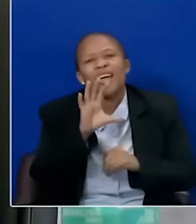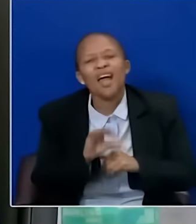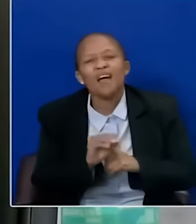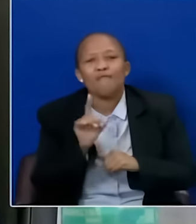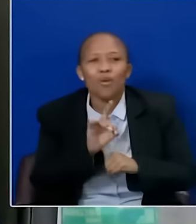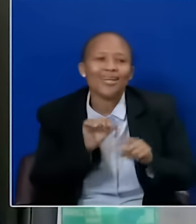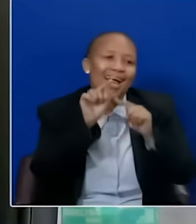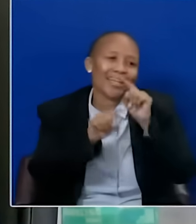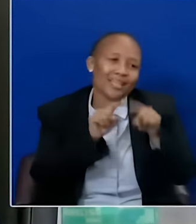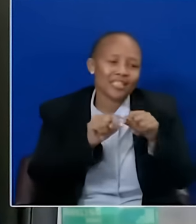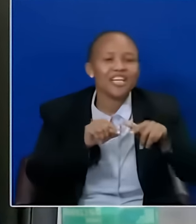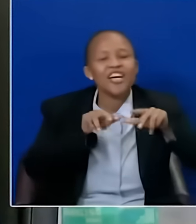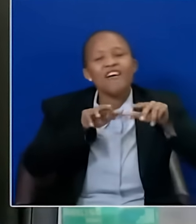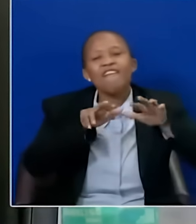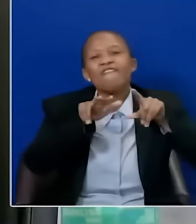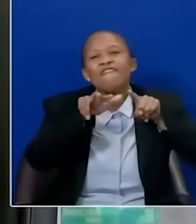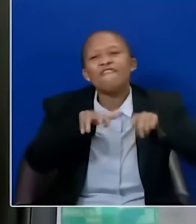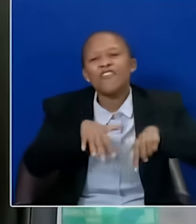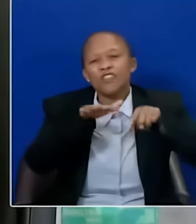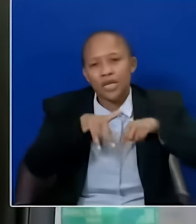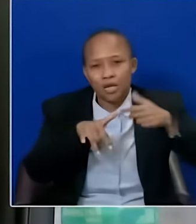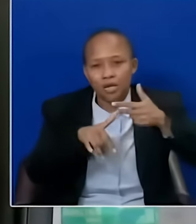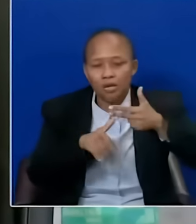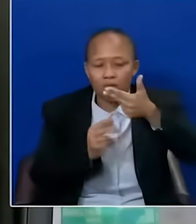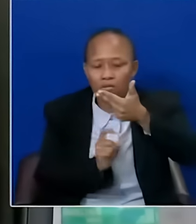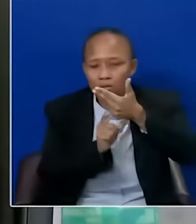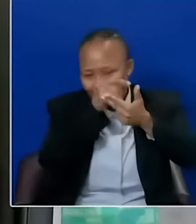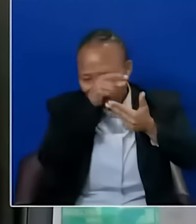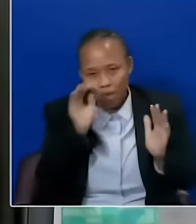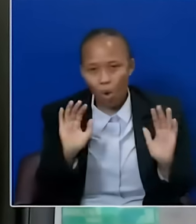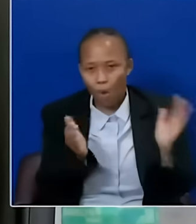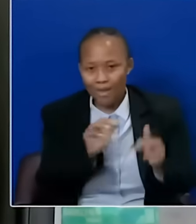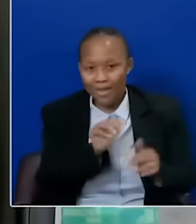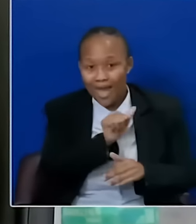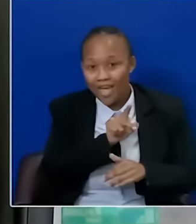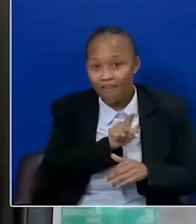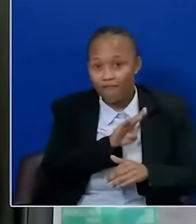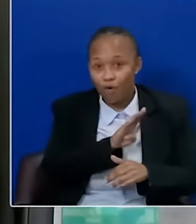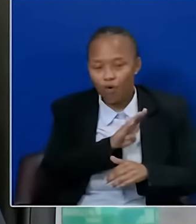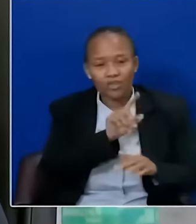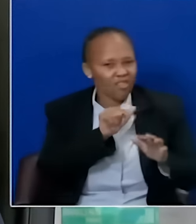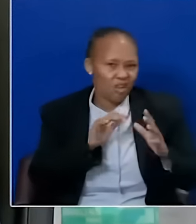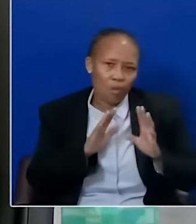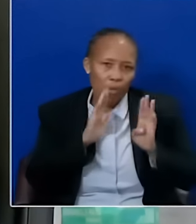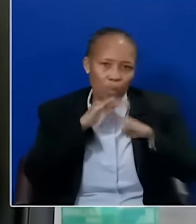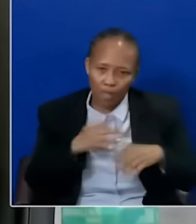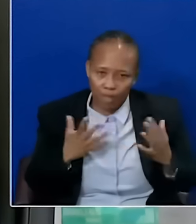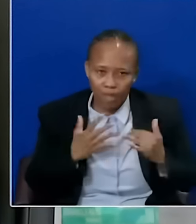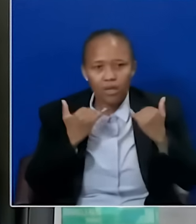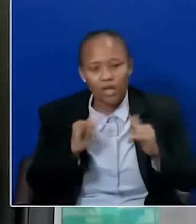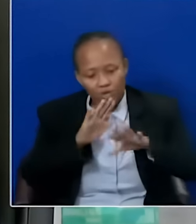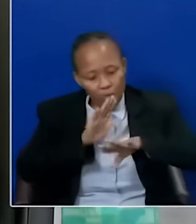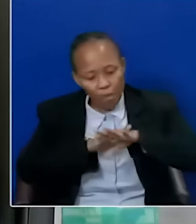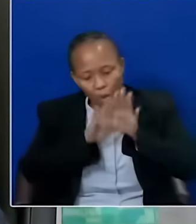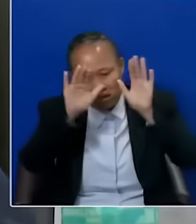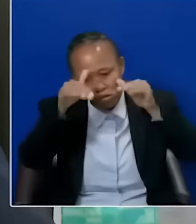not compared with the AK. So they were mainly, at the time when the complaint came, they concentrated on those typing errors,